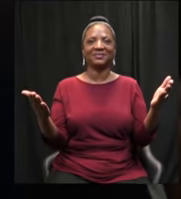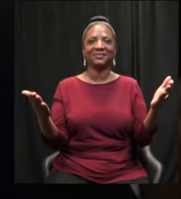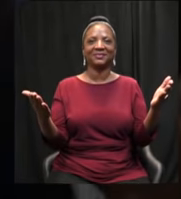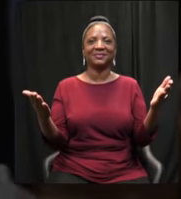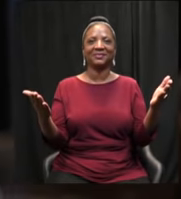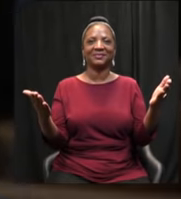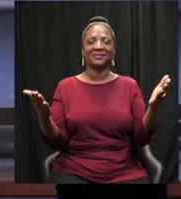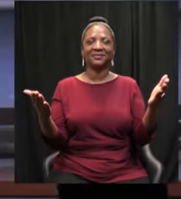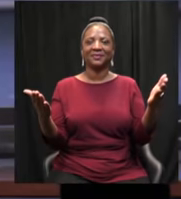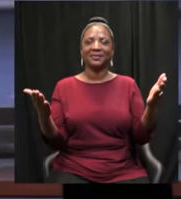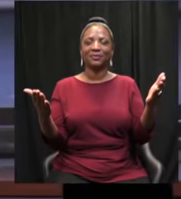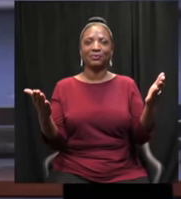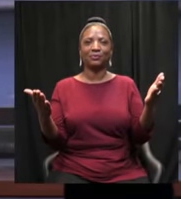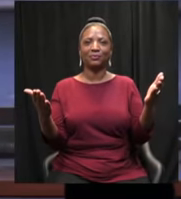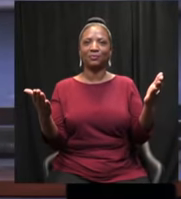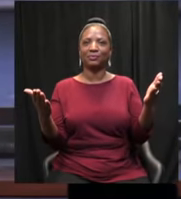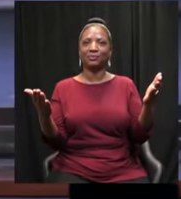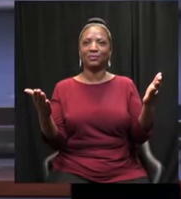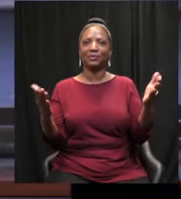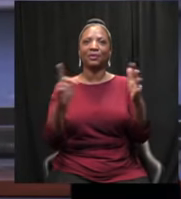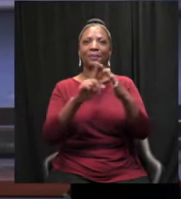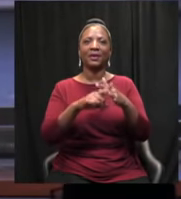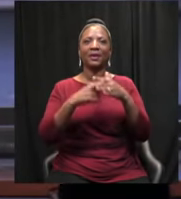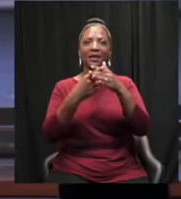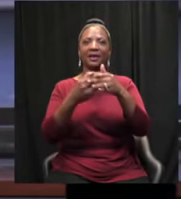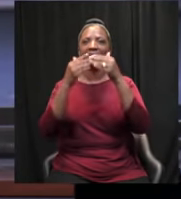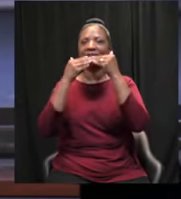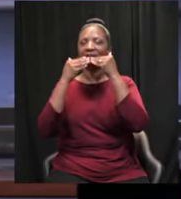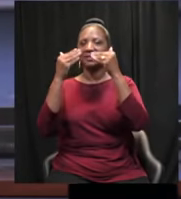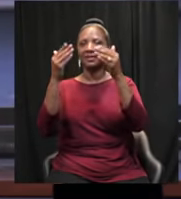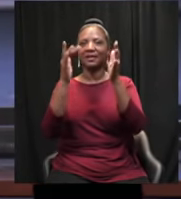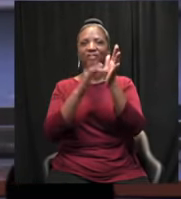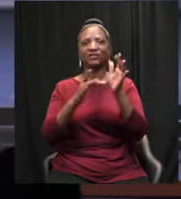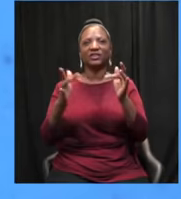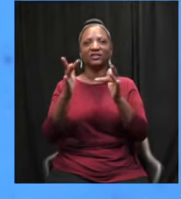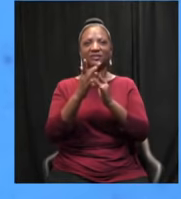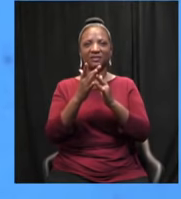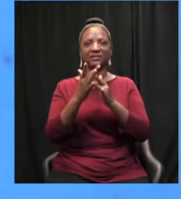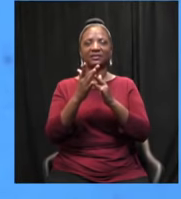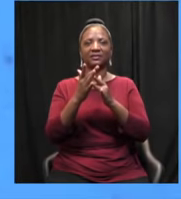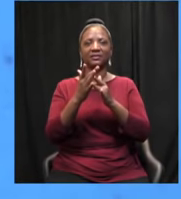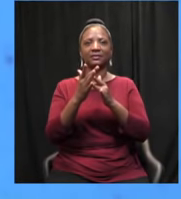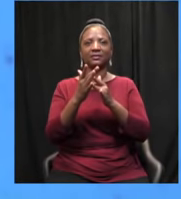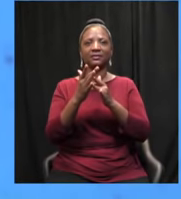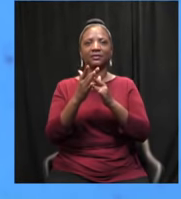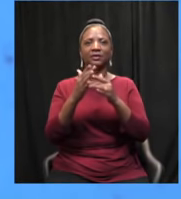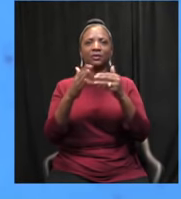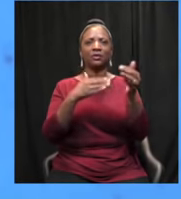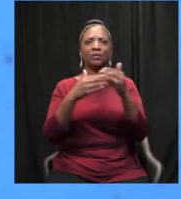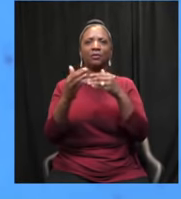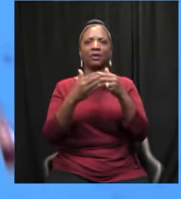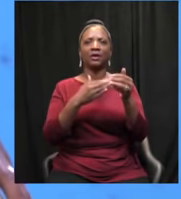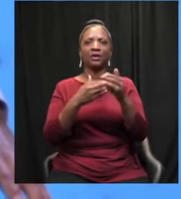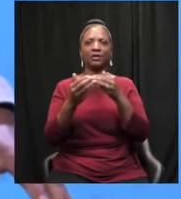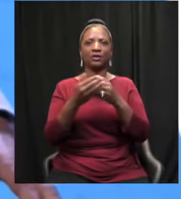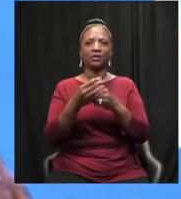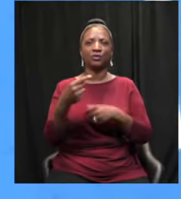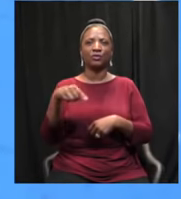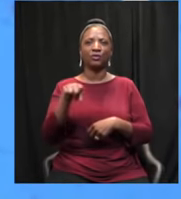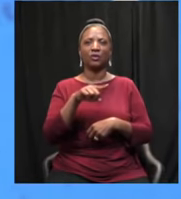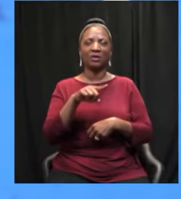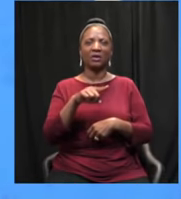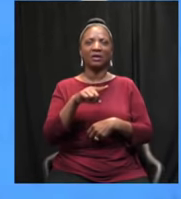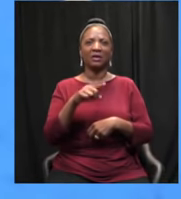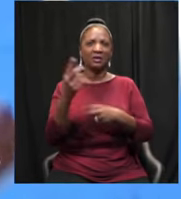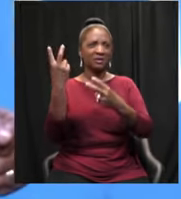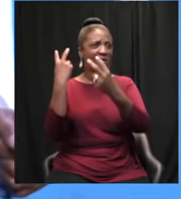Somebody right now, would you begin to just thank Jesus out loud? Come on. Wherever you are, begin to look at your life